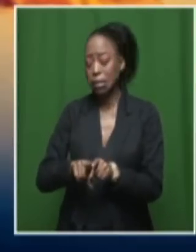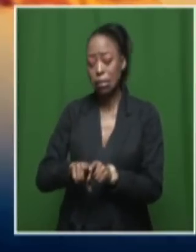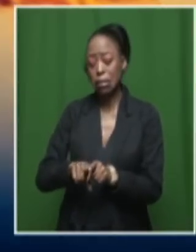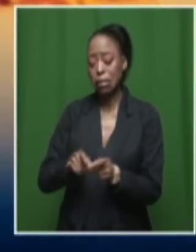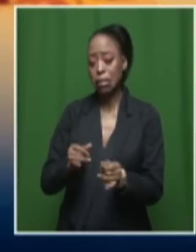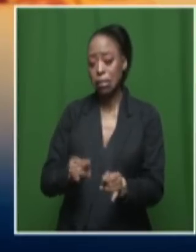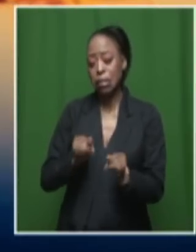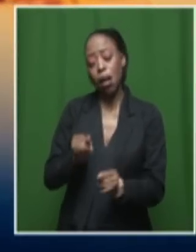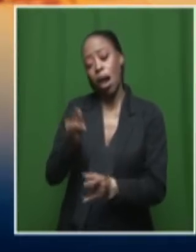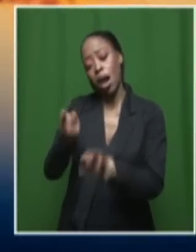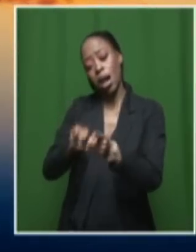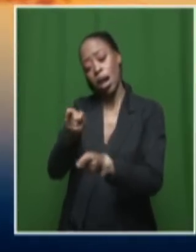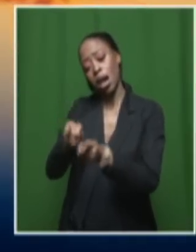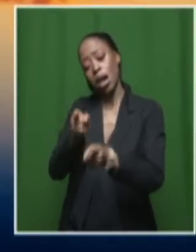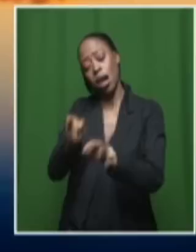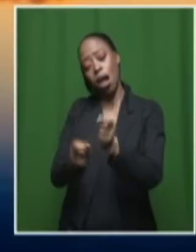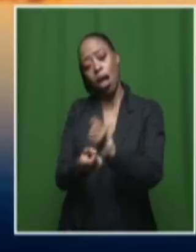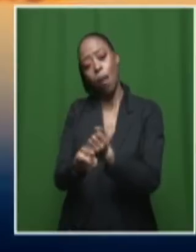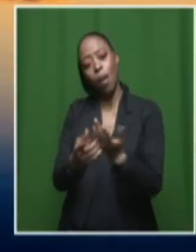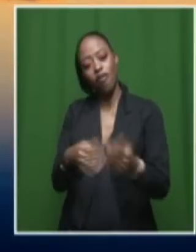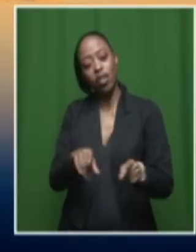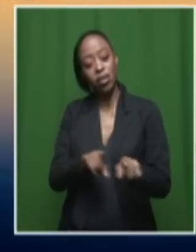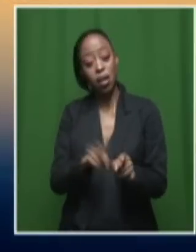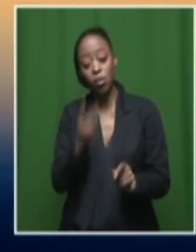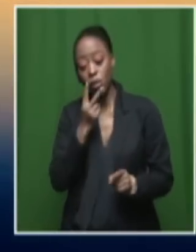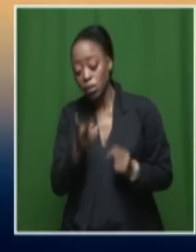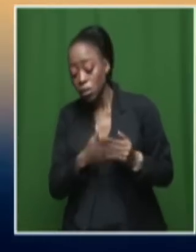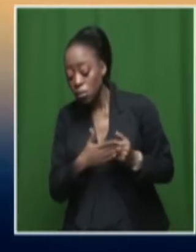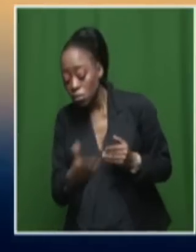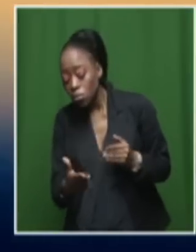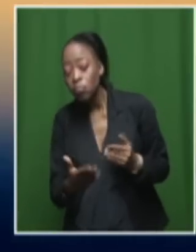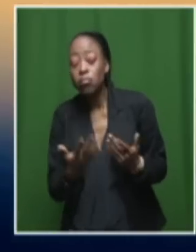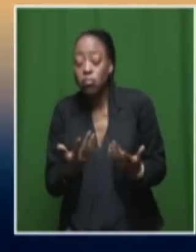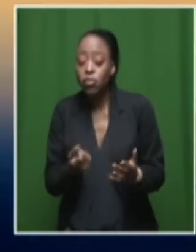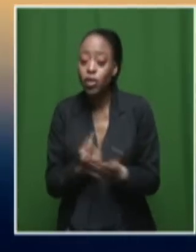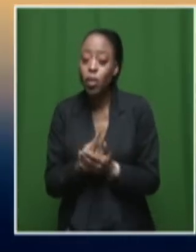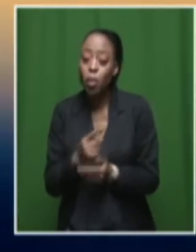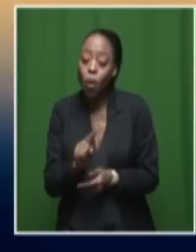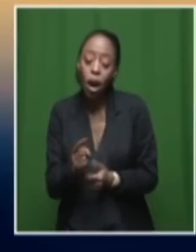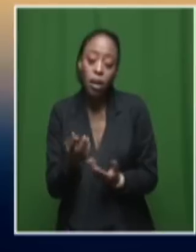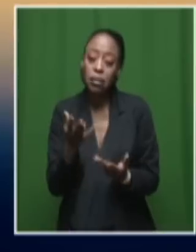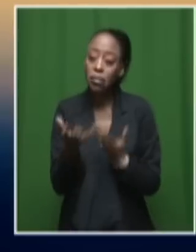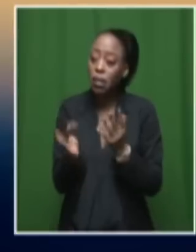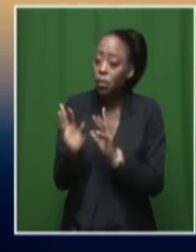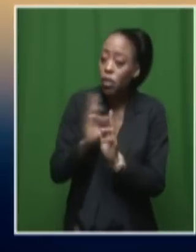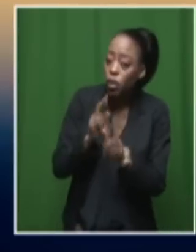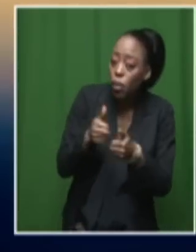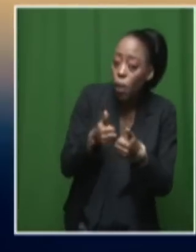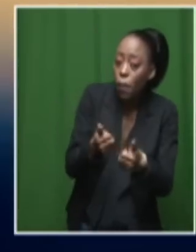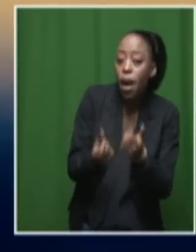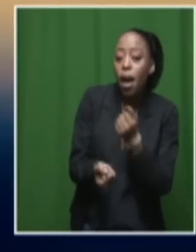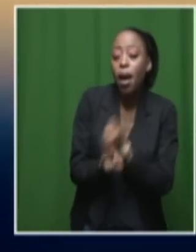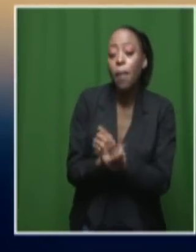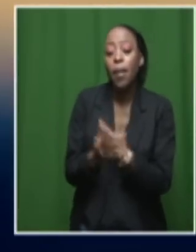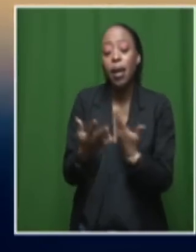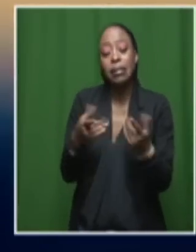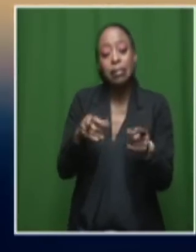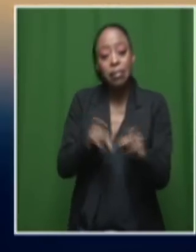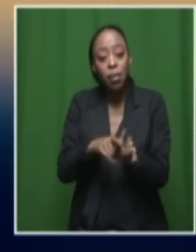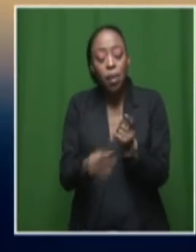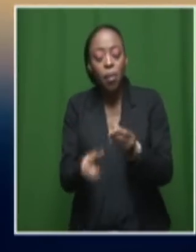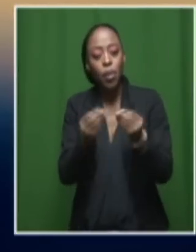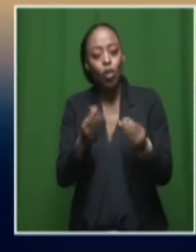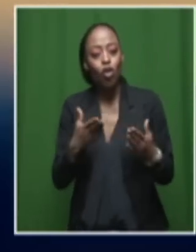serious allegations there. And as I said, we'll see if there are a right of replies accepted to come and tell us what